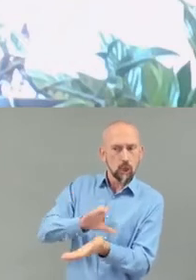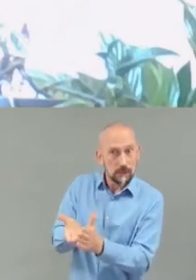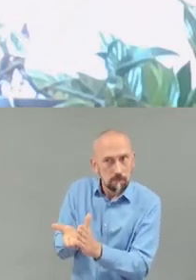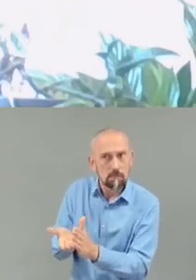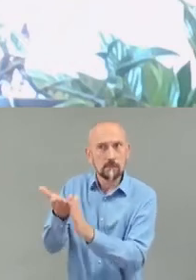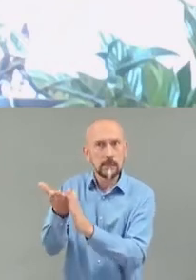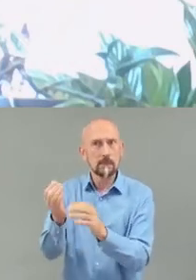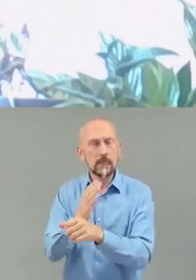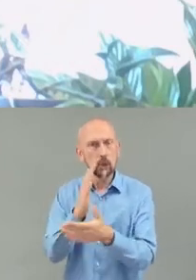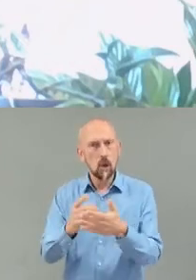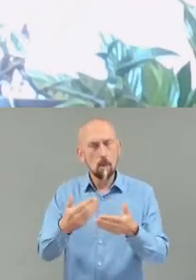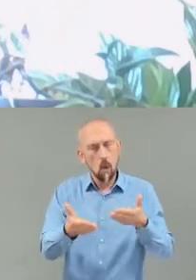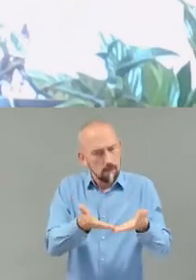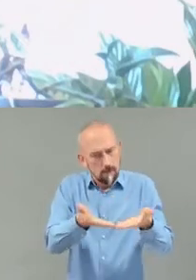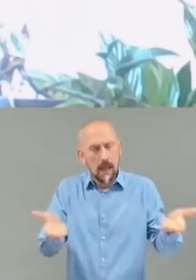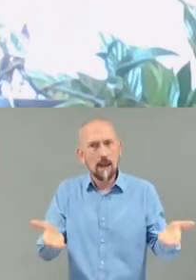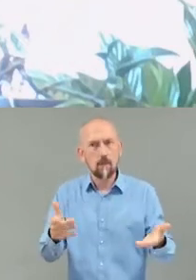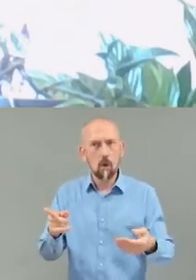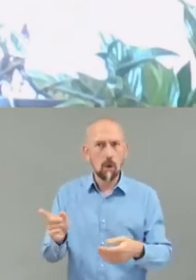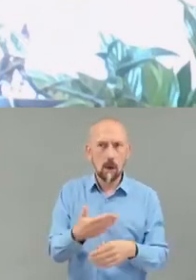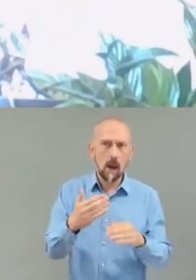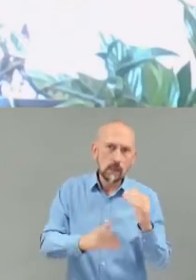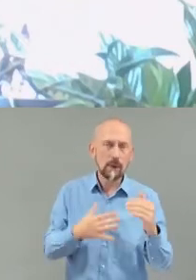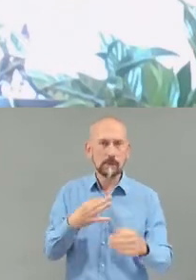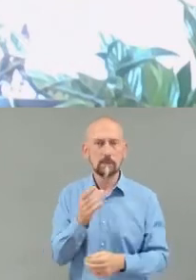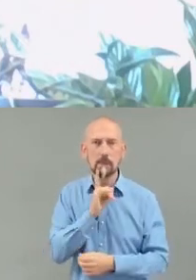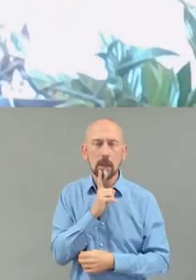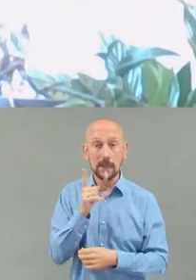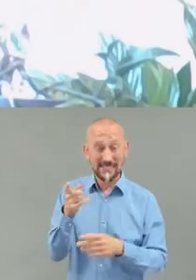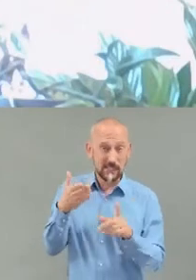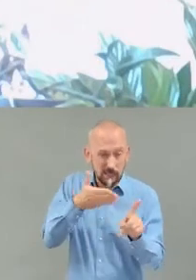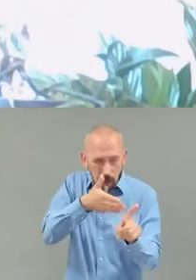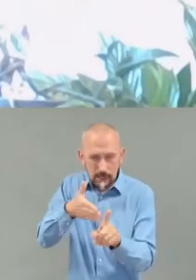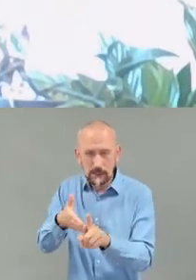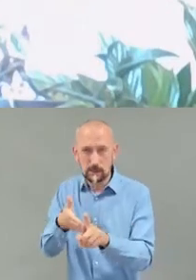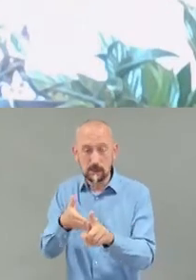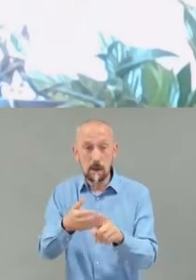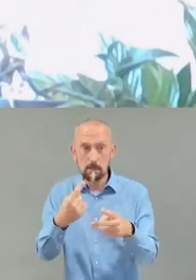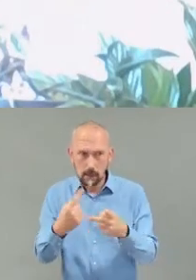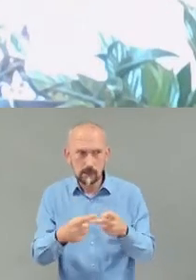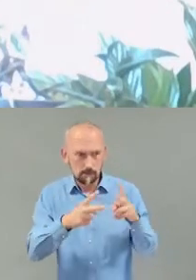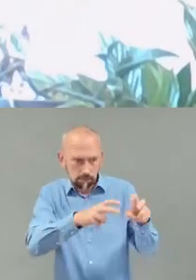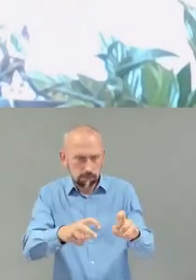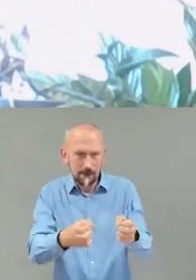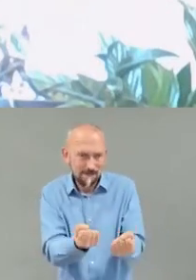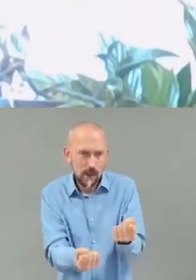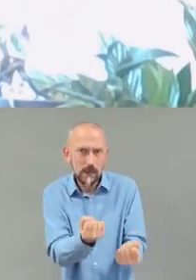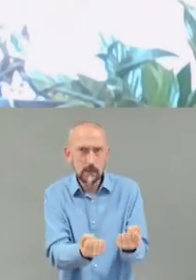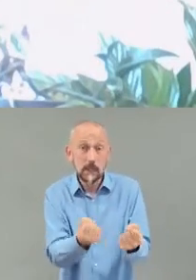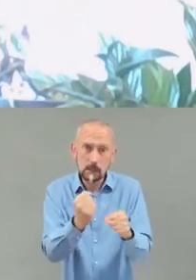training is being targeted and evaluated to best ensure that this does lead to